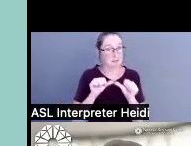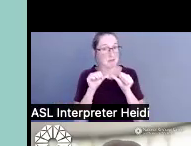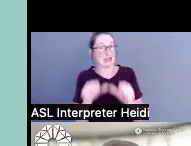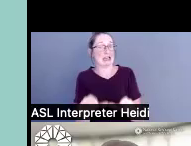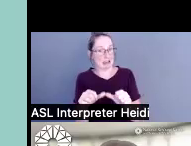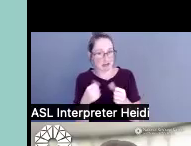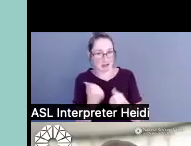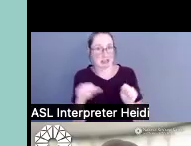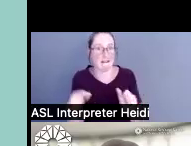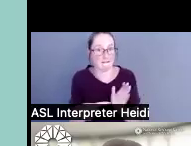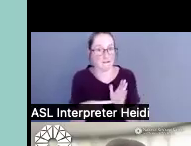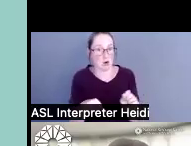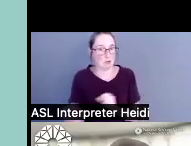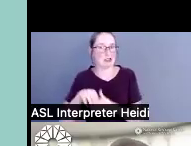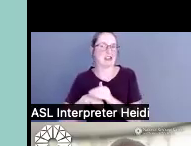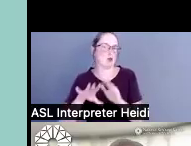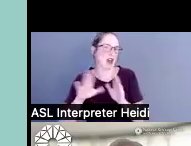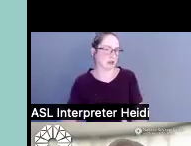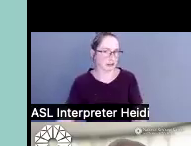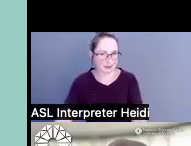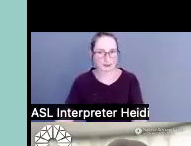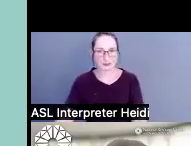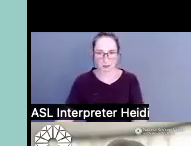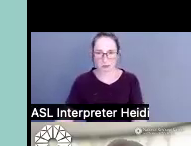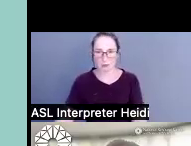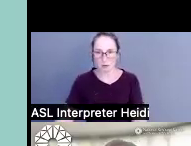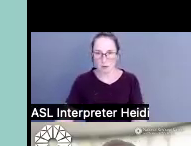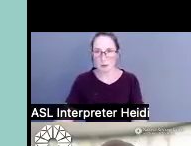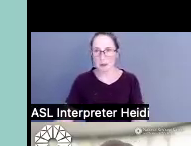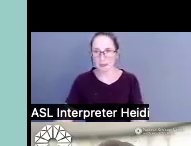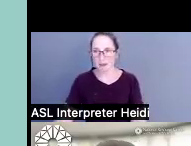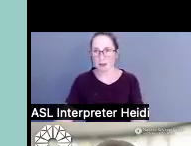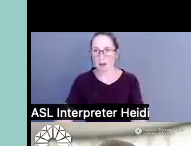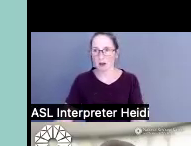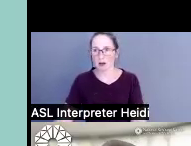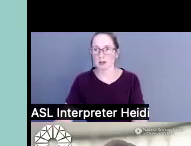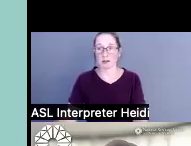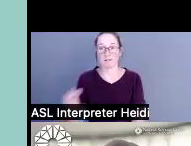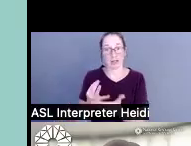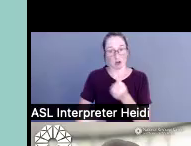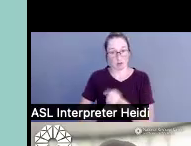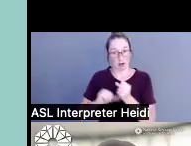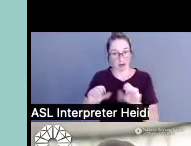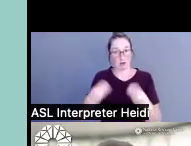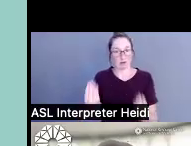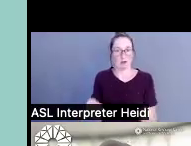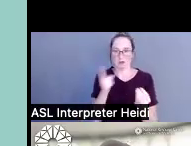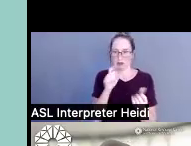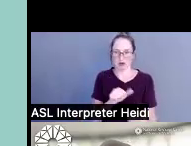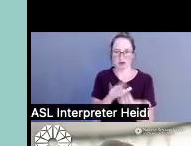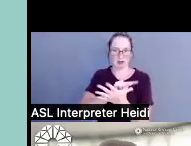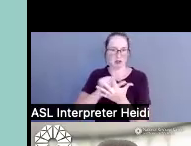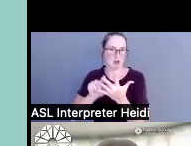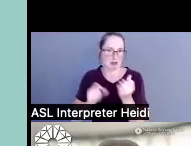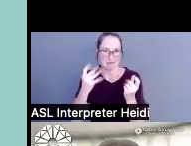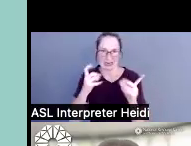maintaining safe, affordable, and accessible housing. And so financial support can be provided to address a multitude of needs,